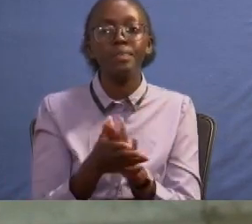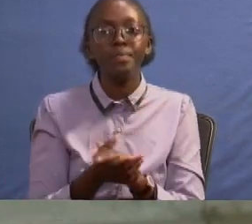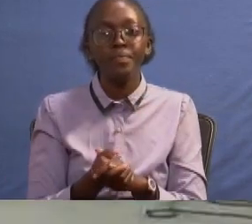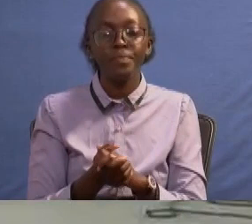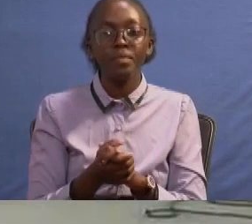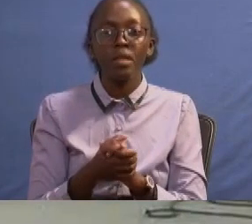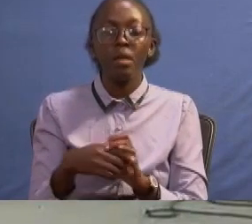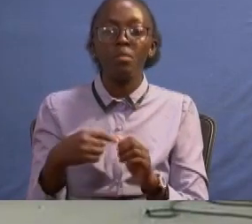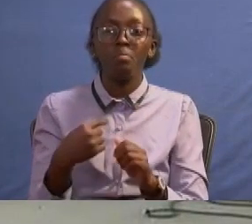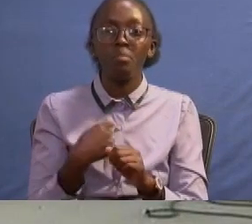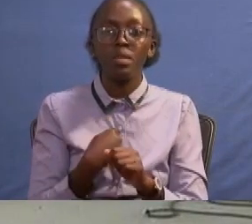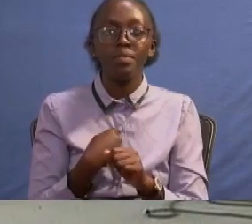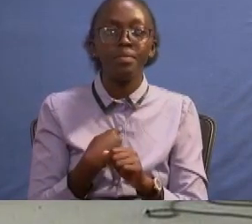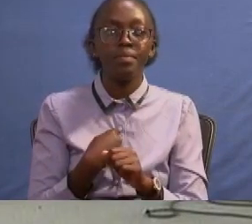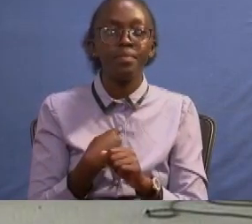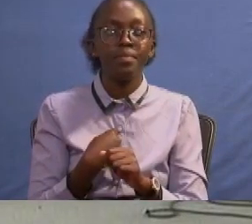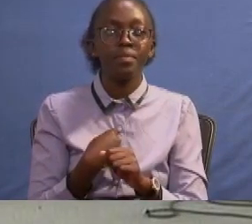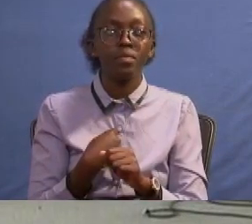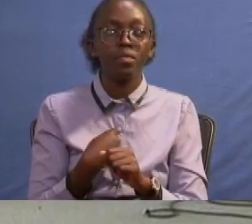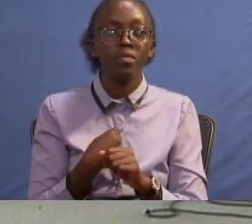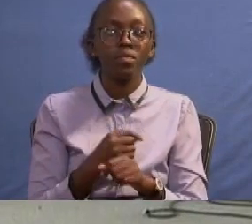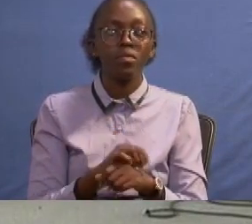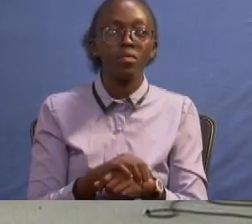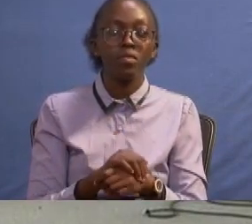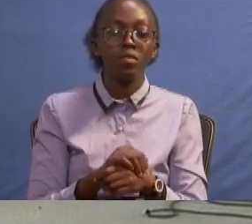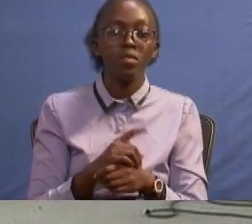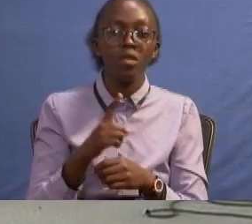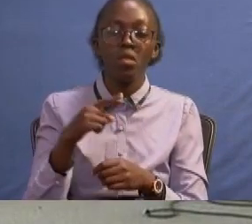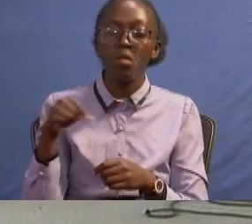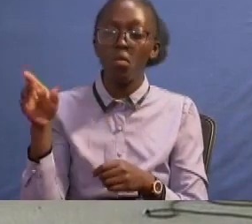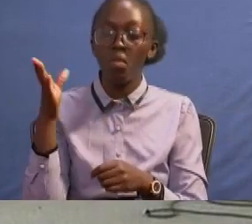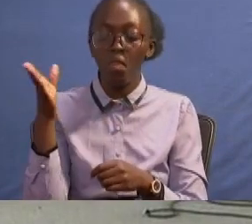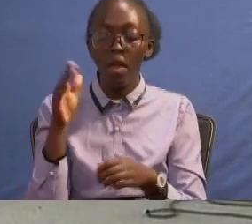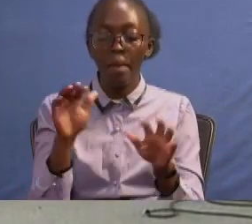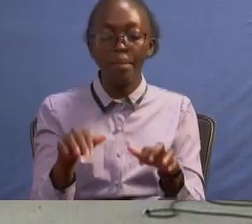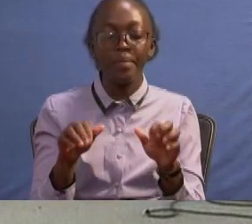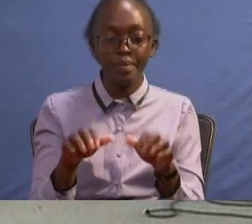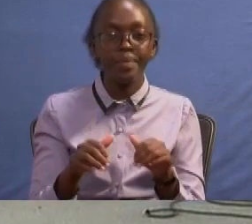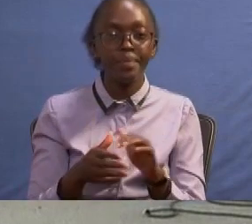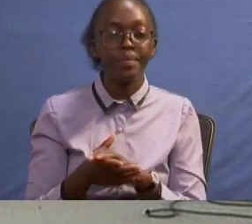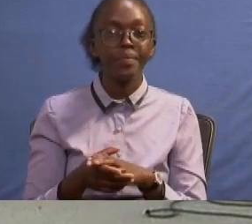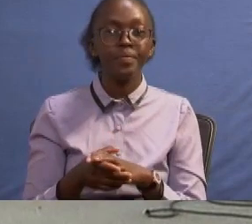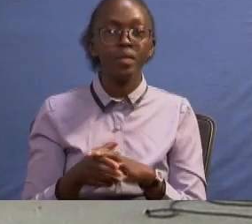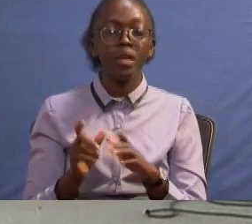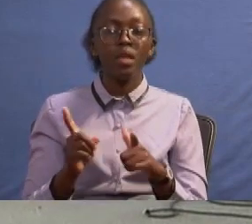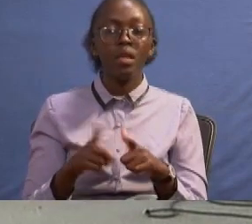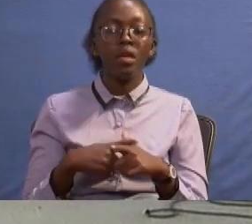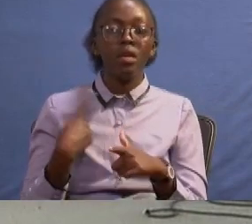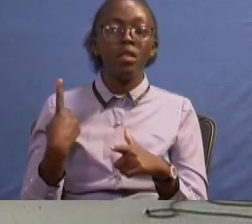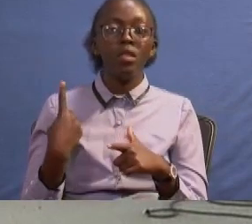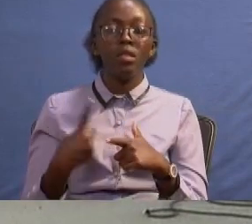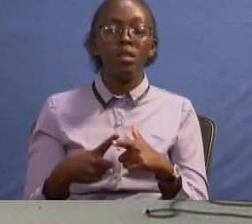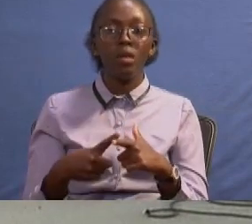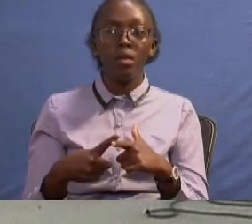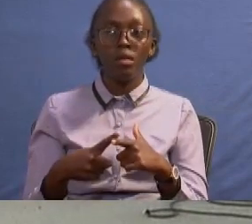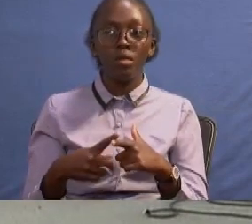I got into the grounds here, and the person who had come